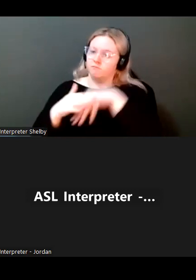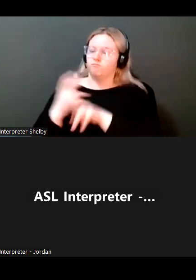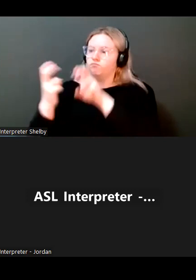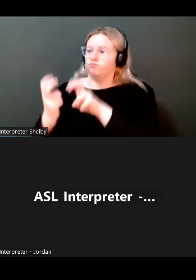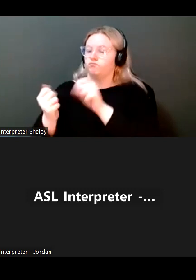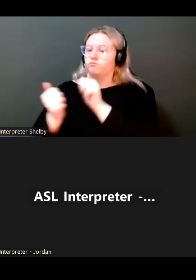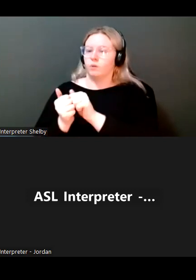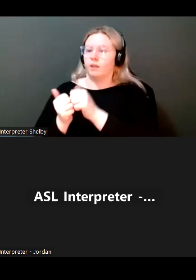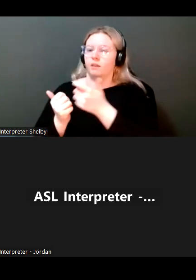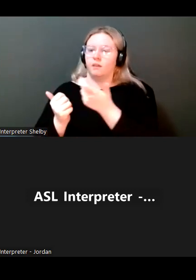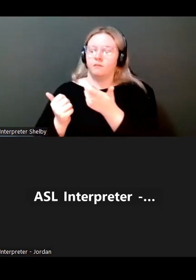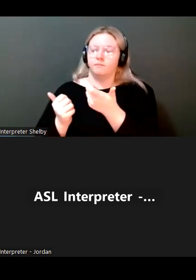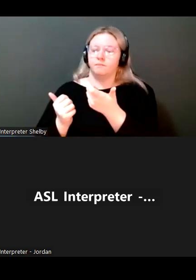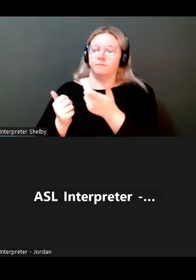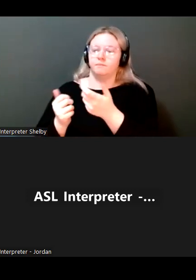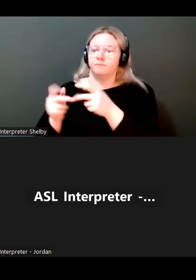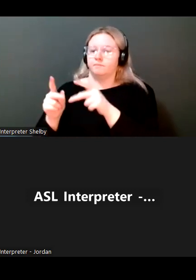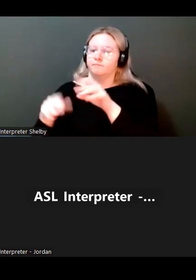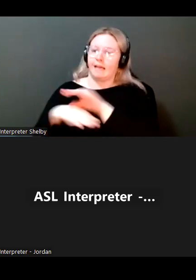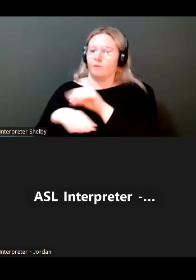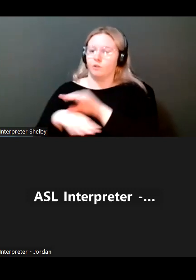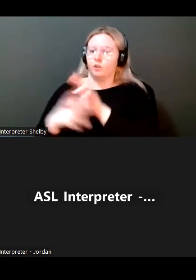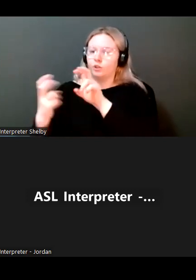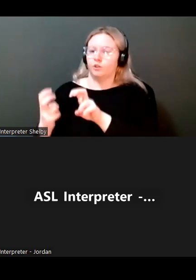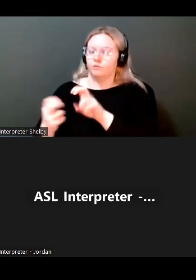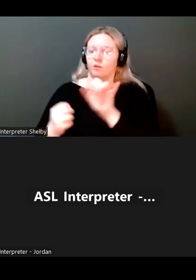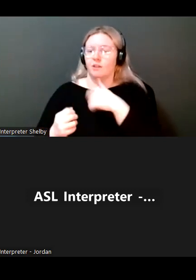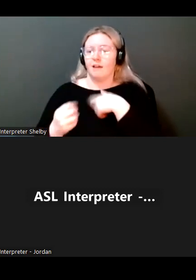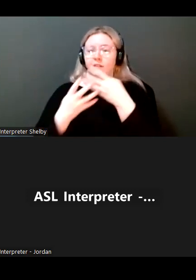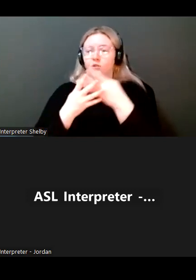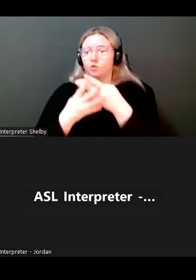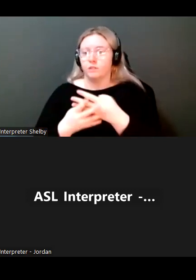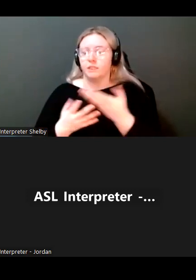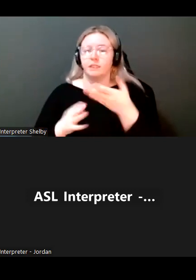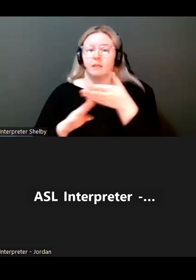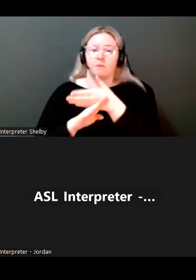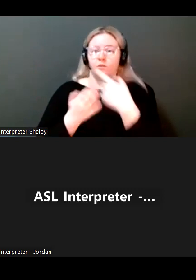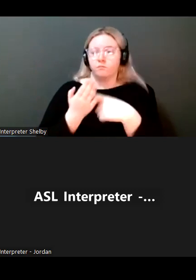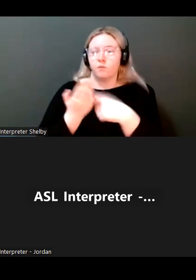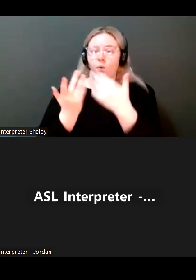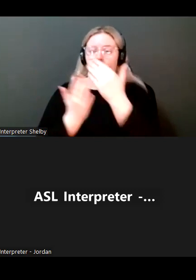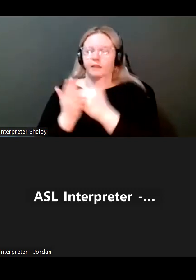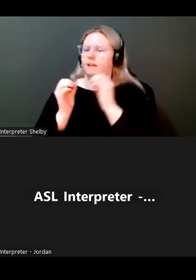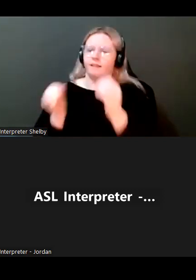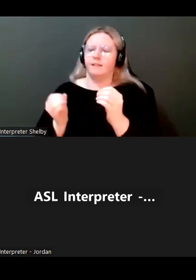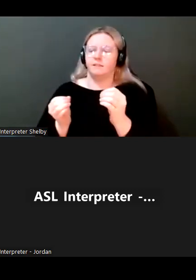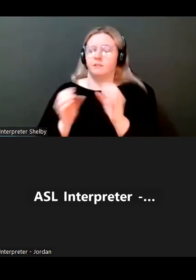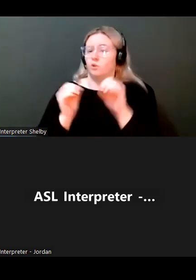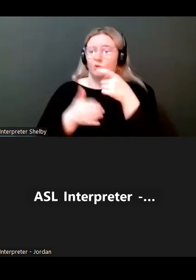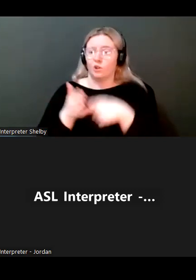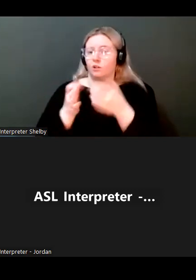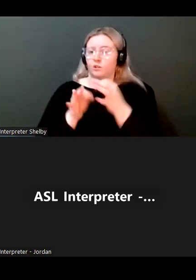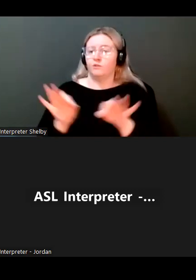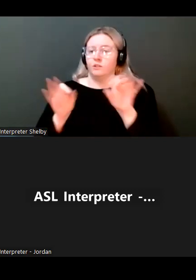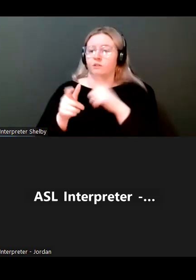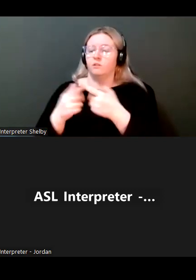And really there's no triage or screening process. There's no wait list. It's free. And you get about 50